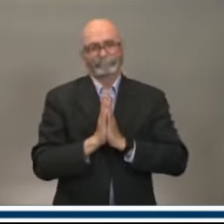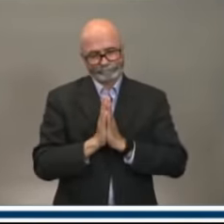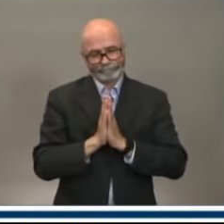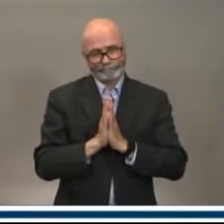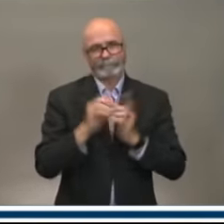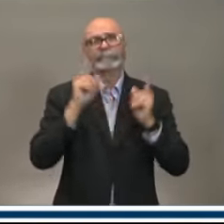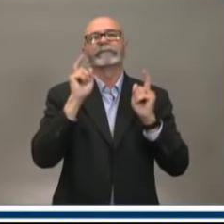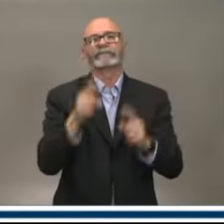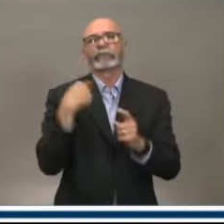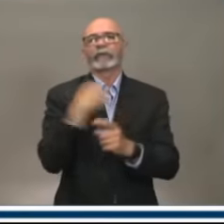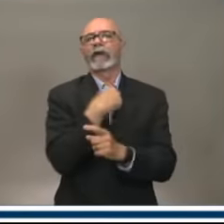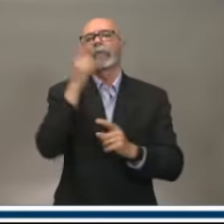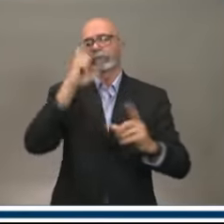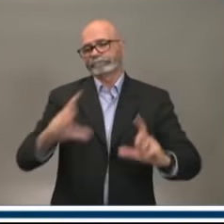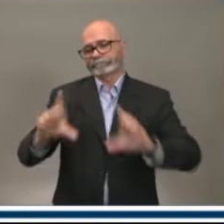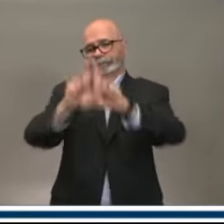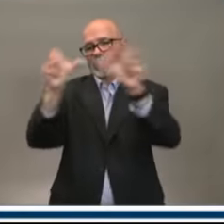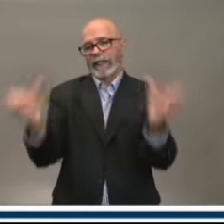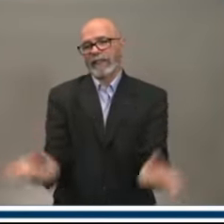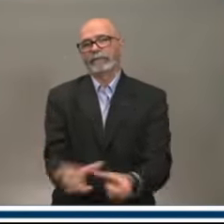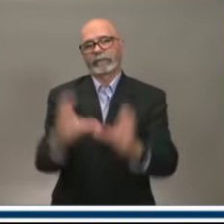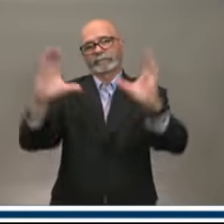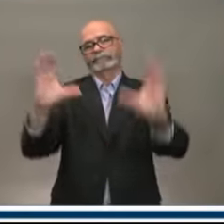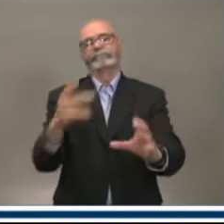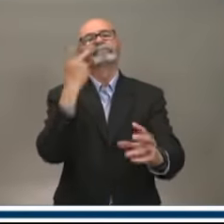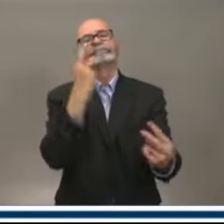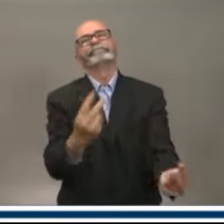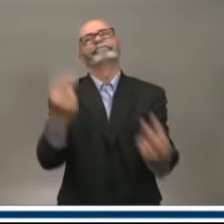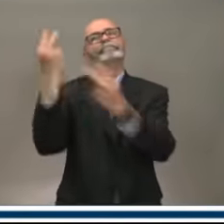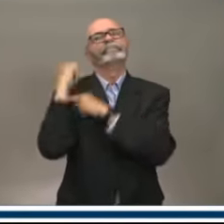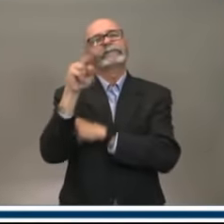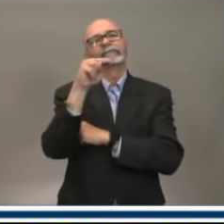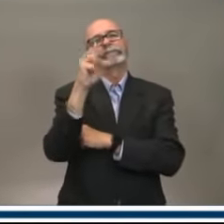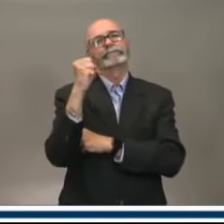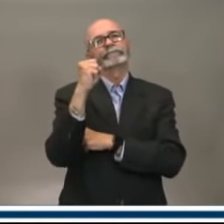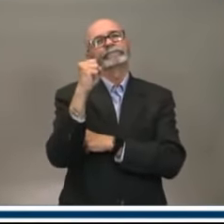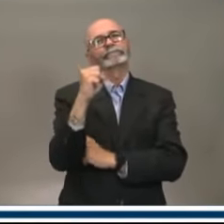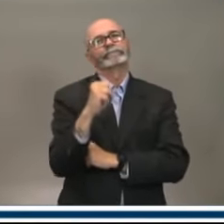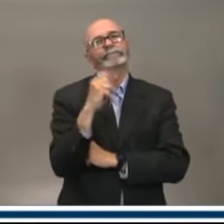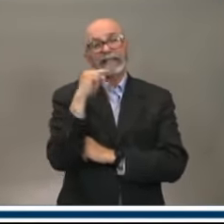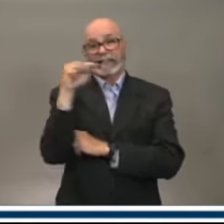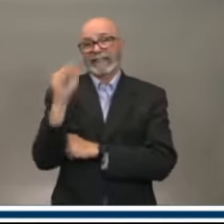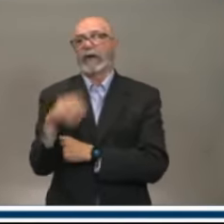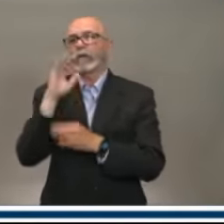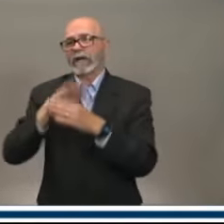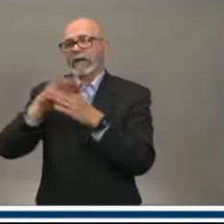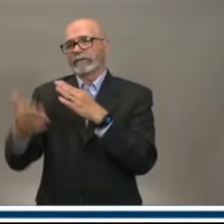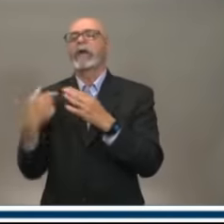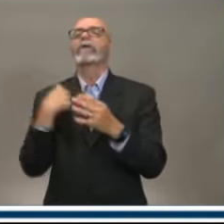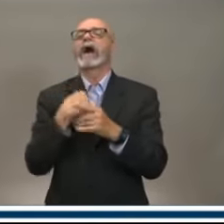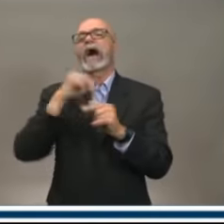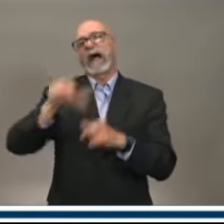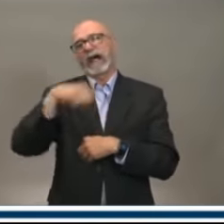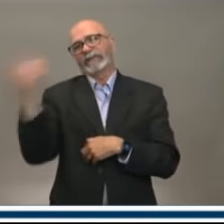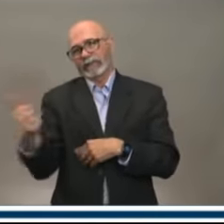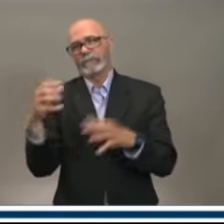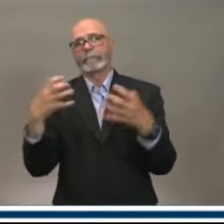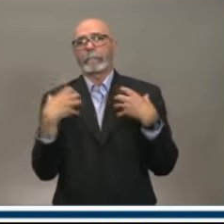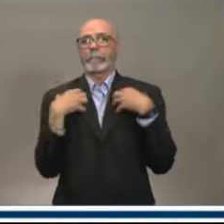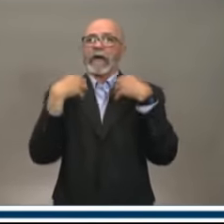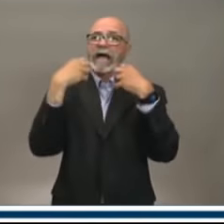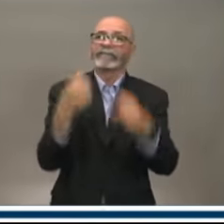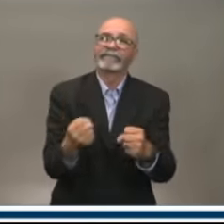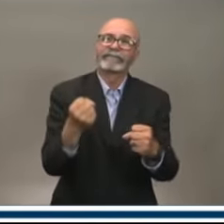Scotians. There's another group that we will honor this weekend. They are also brave and strong. On Sunday, we will celebrate Mother's